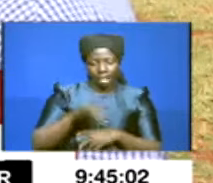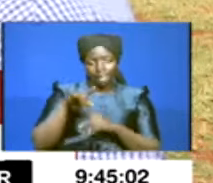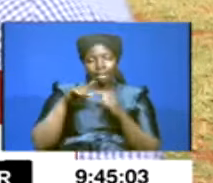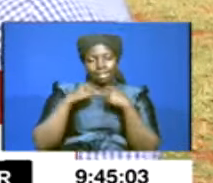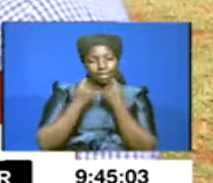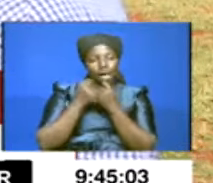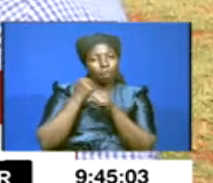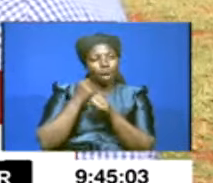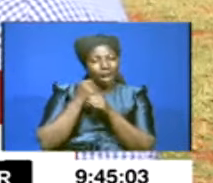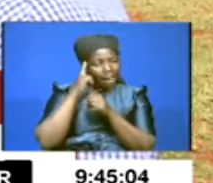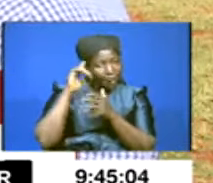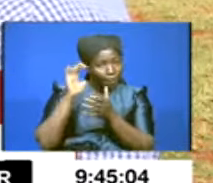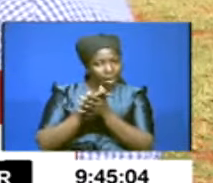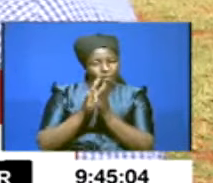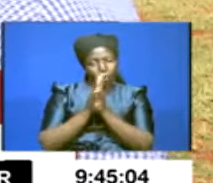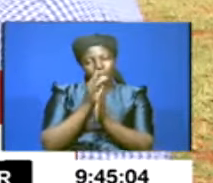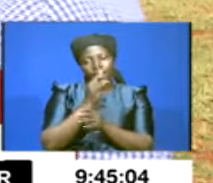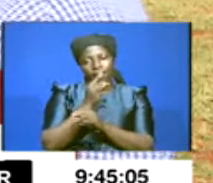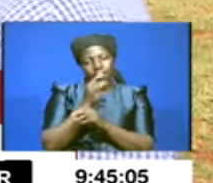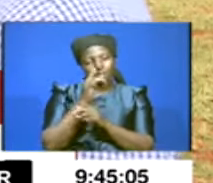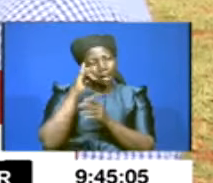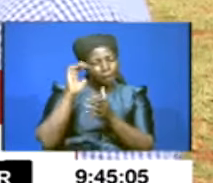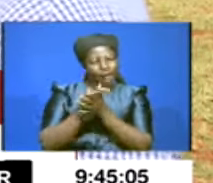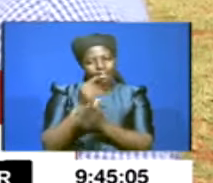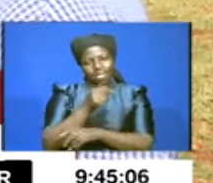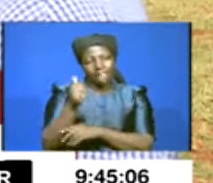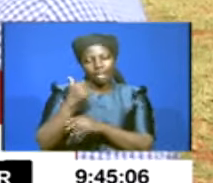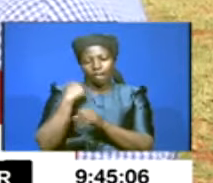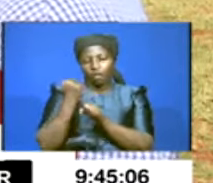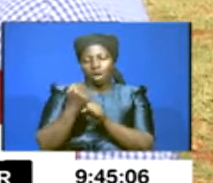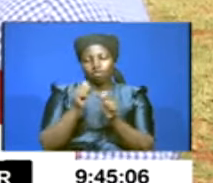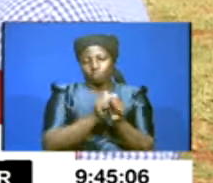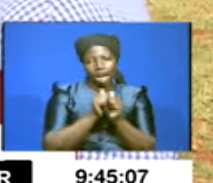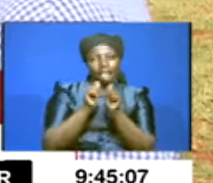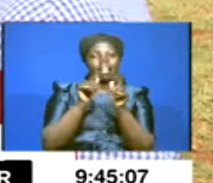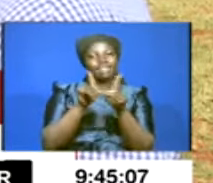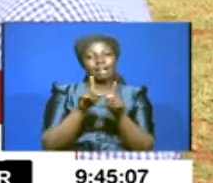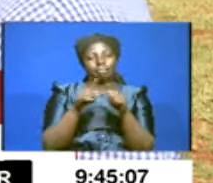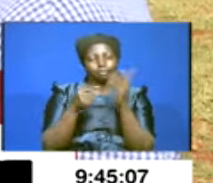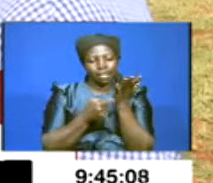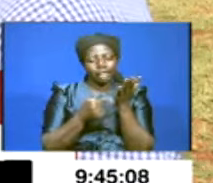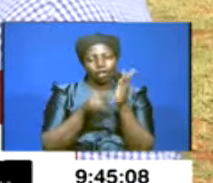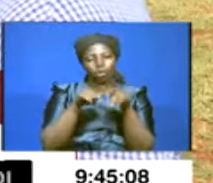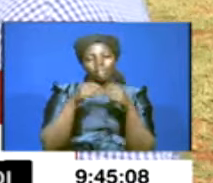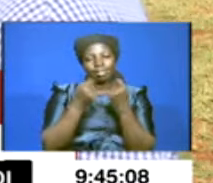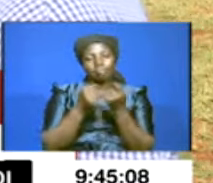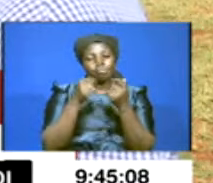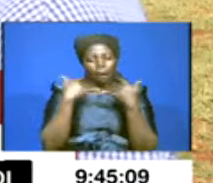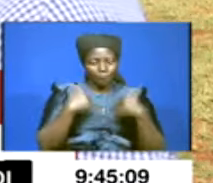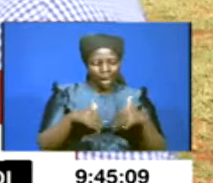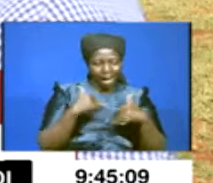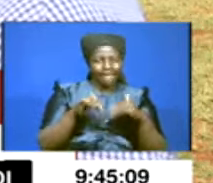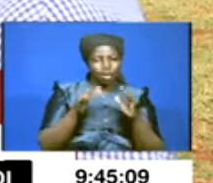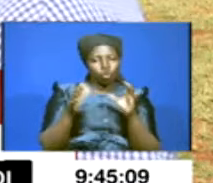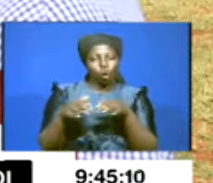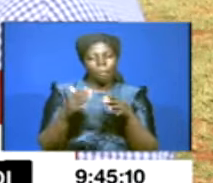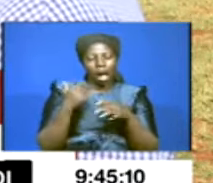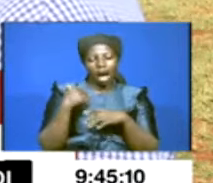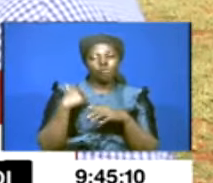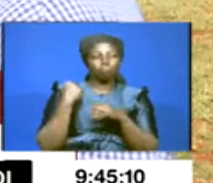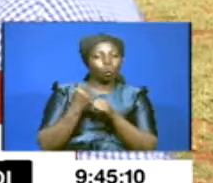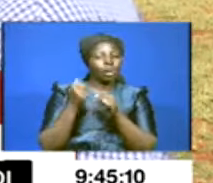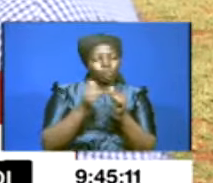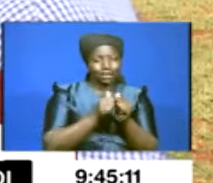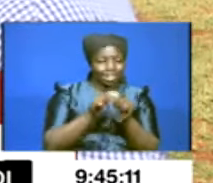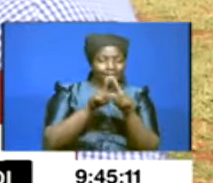worked together as a technical team, as the playing unit. We have come together and we, even before the